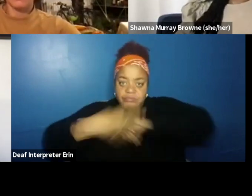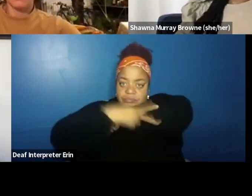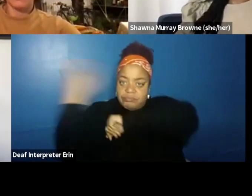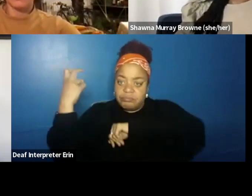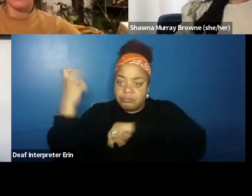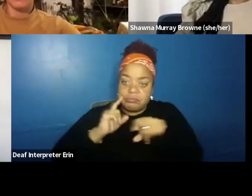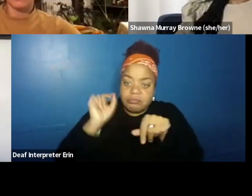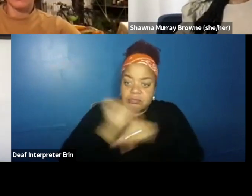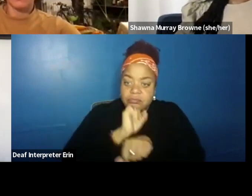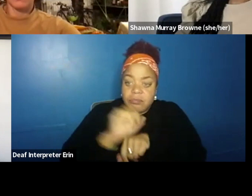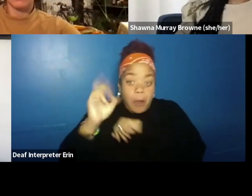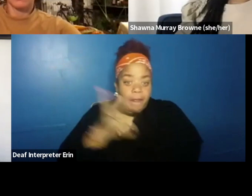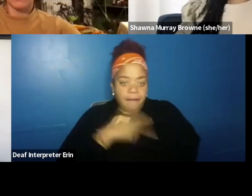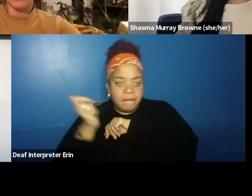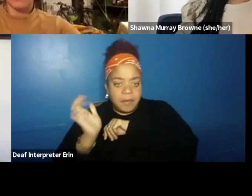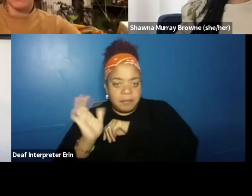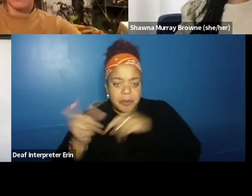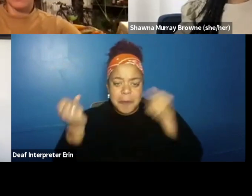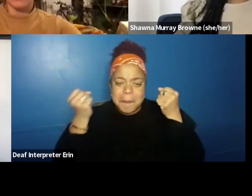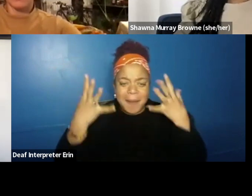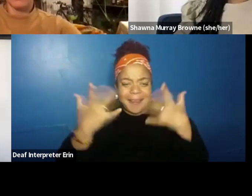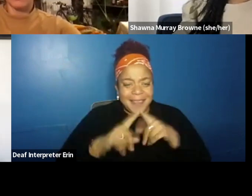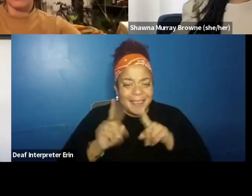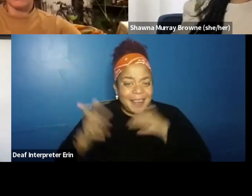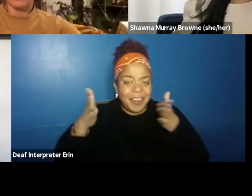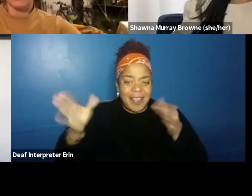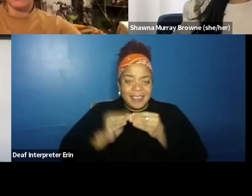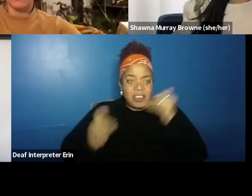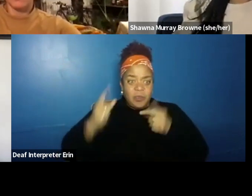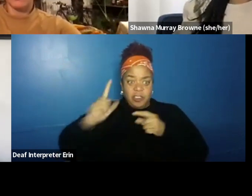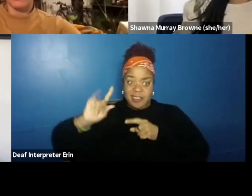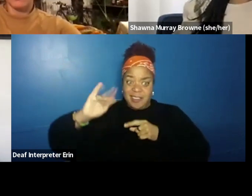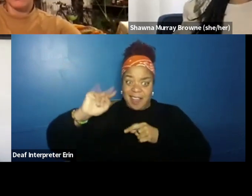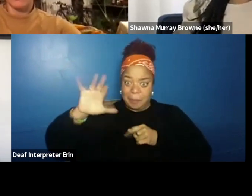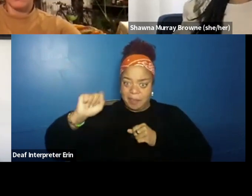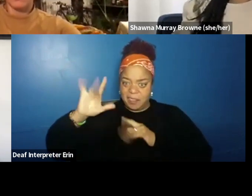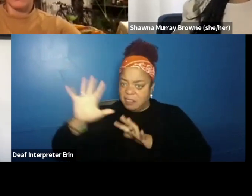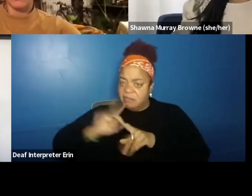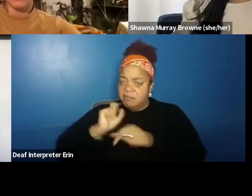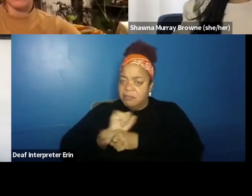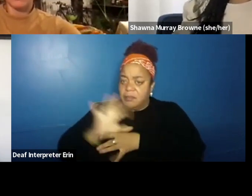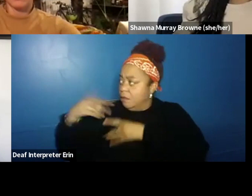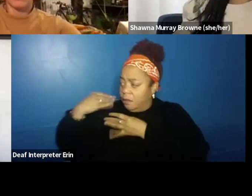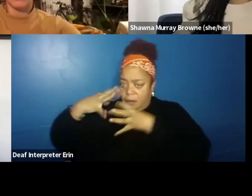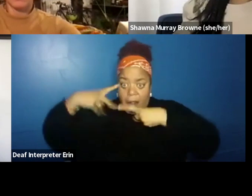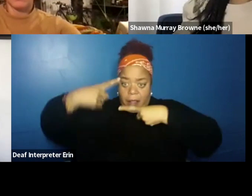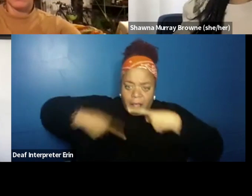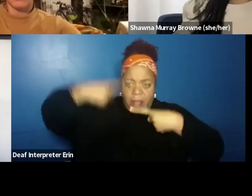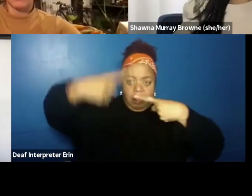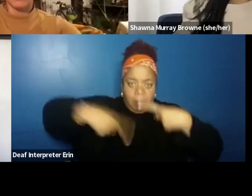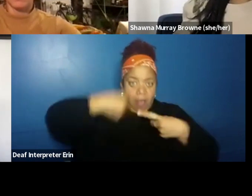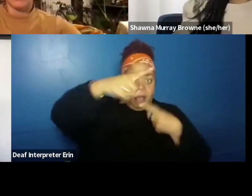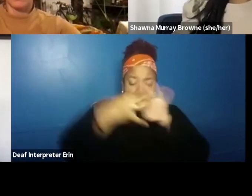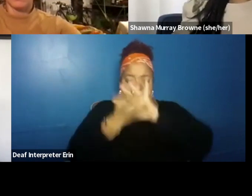dynamics continue to cycle and recreate themselves into present day iterations, like you said,